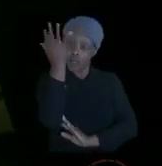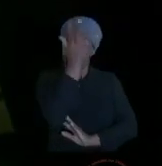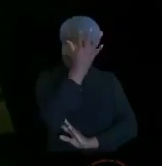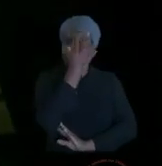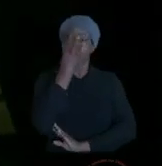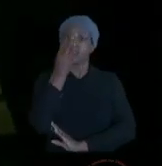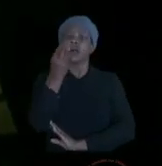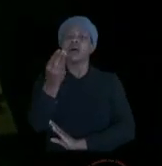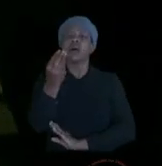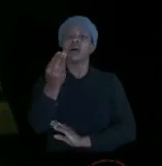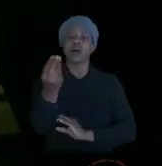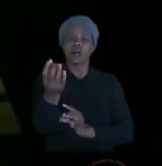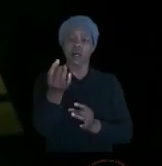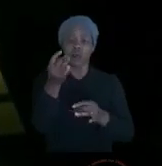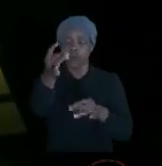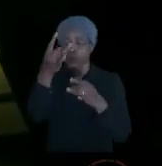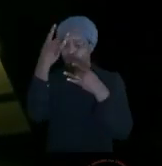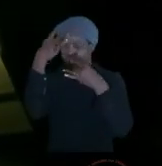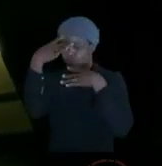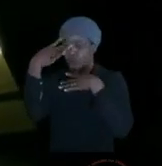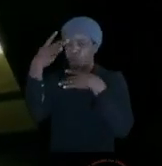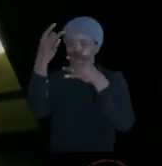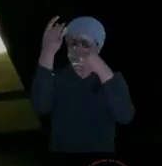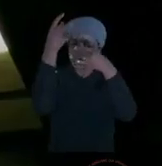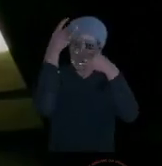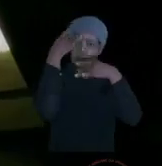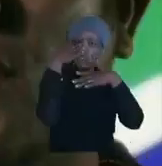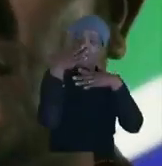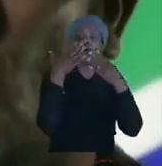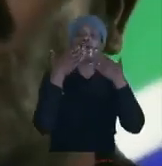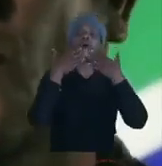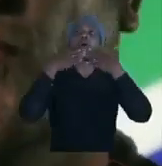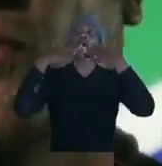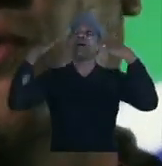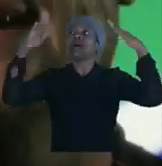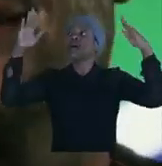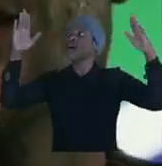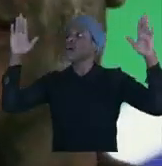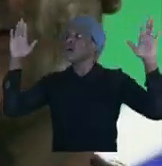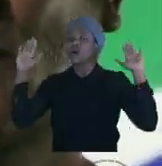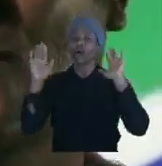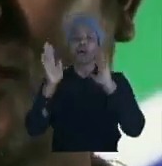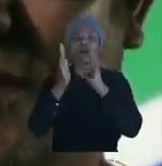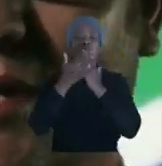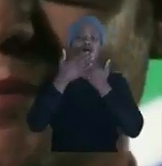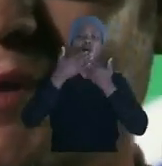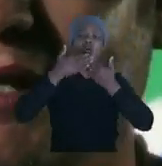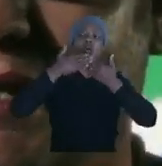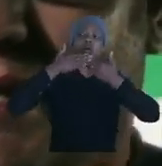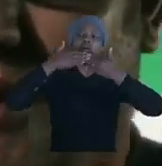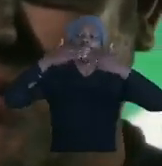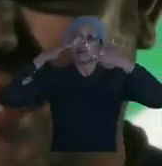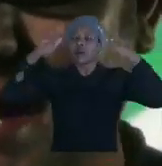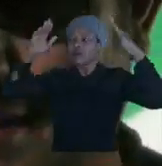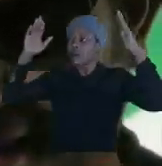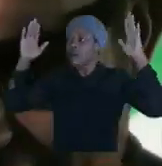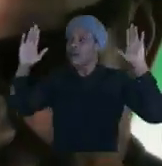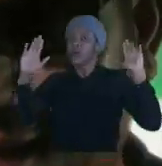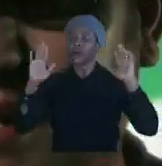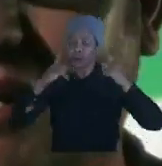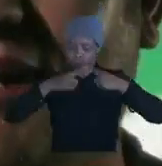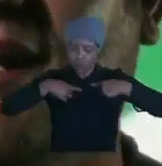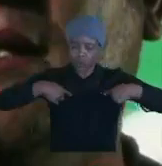Uitondise kuribalelana narikanzo. Ons oor is nou oor. Ons